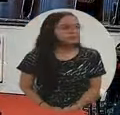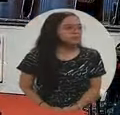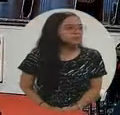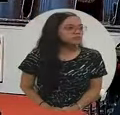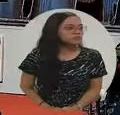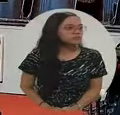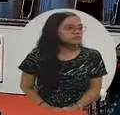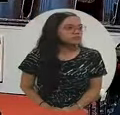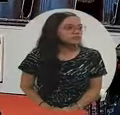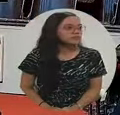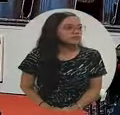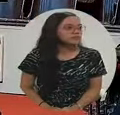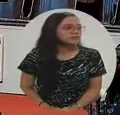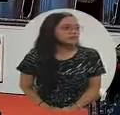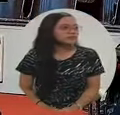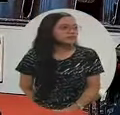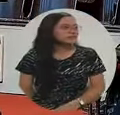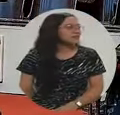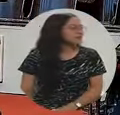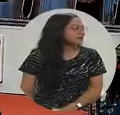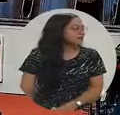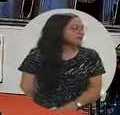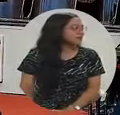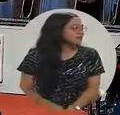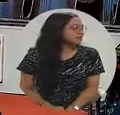what is the nearest planet to Earth?